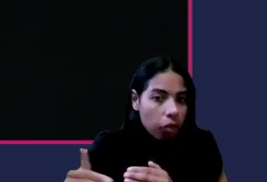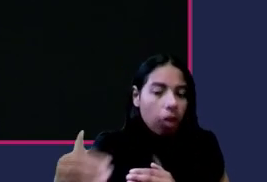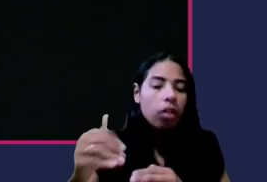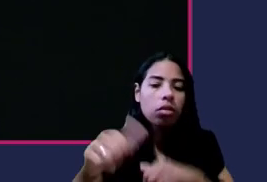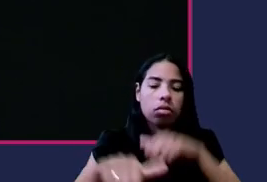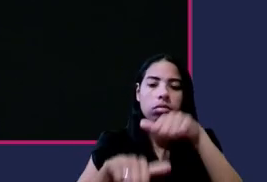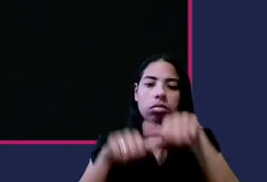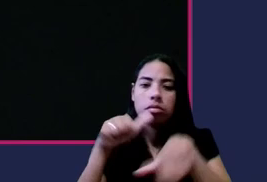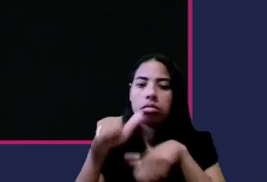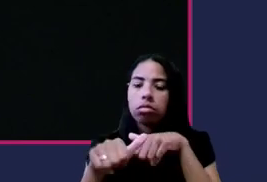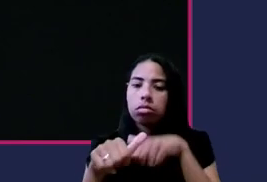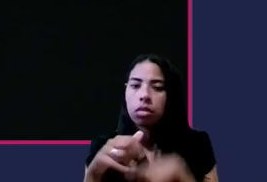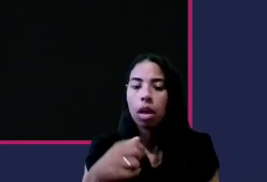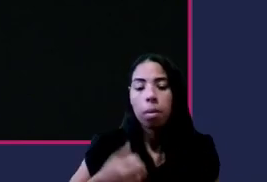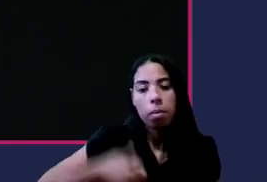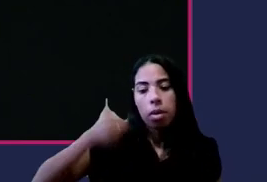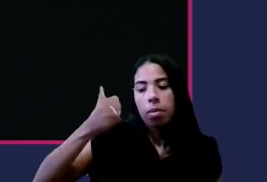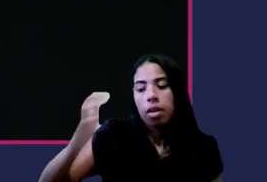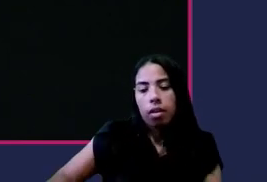6 years old.